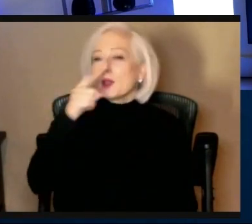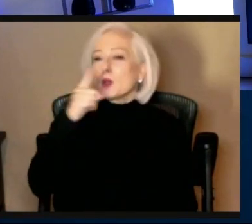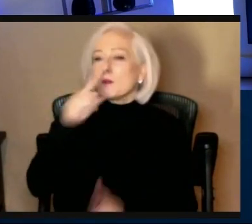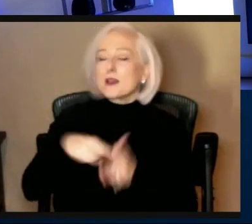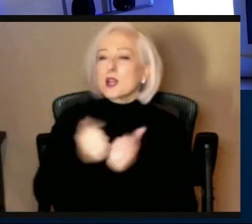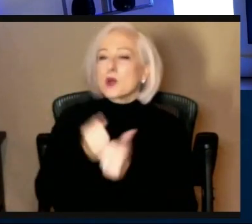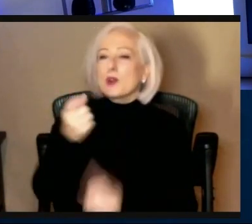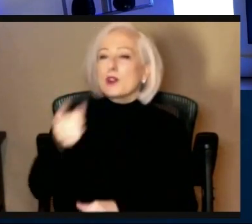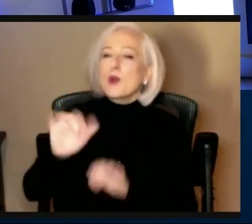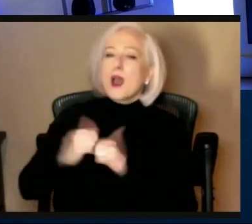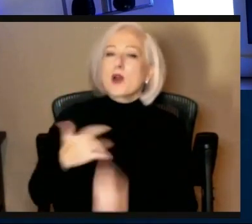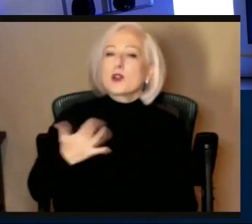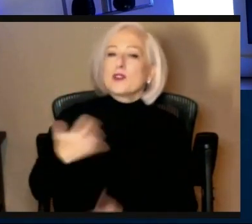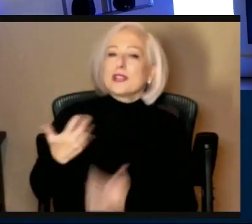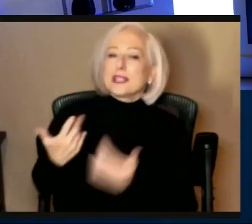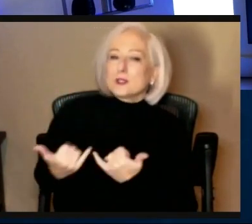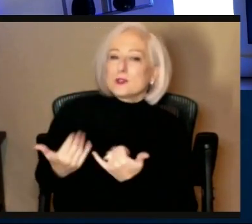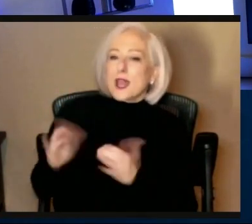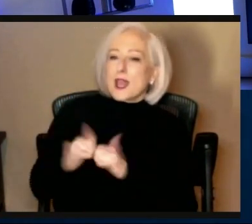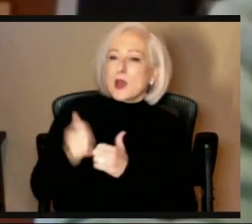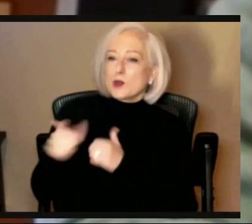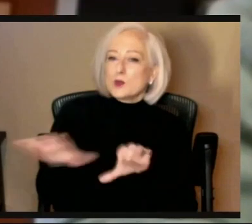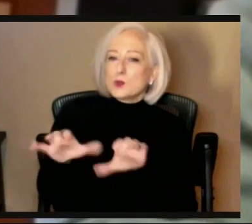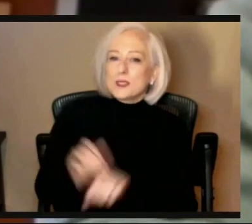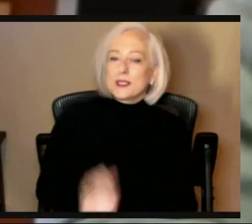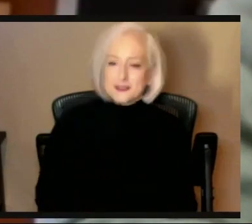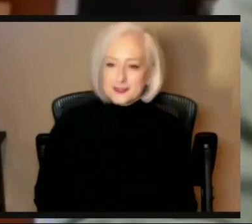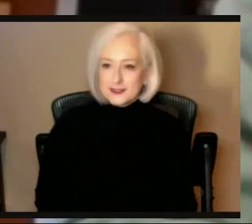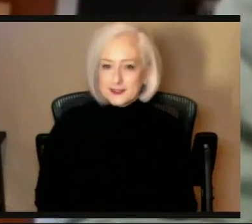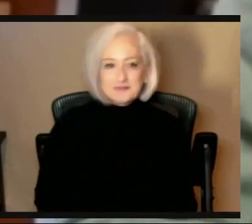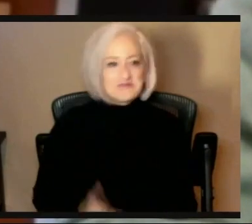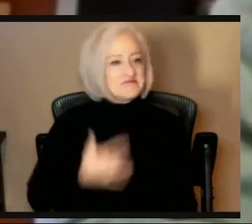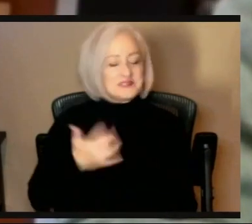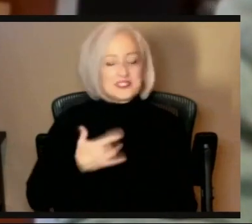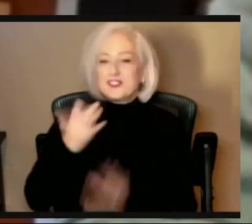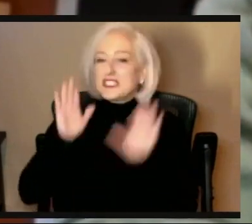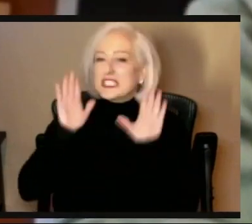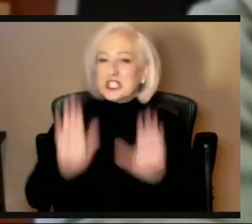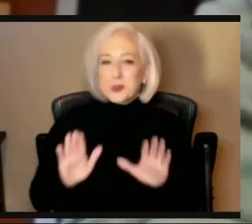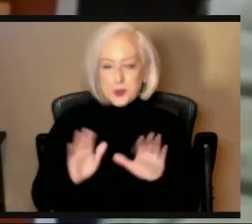feeling? How are you doing? I'm feeling great. I'm